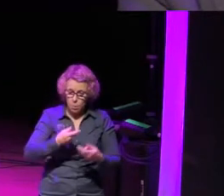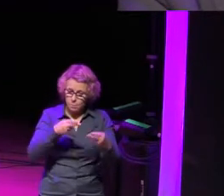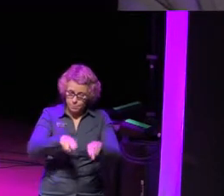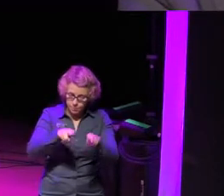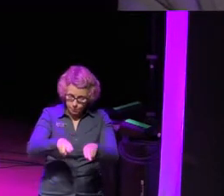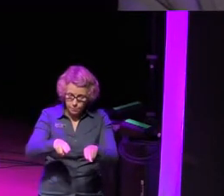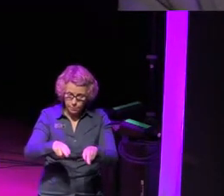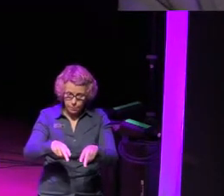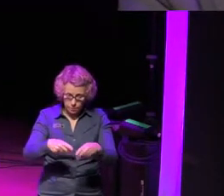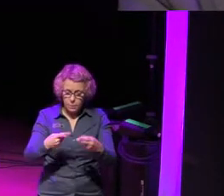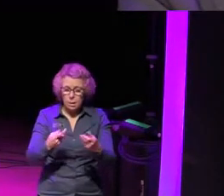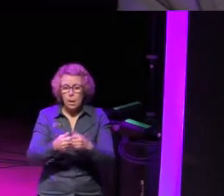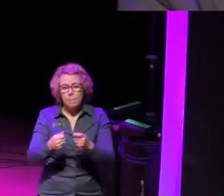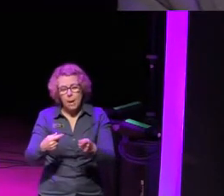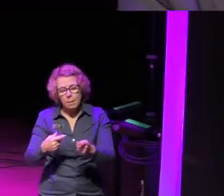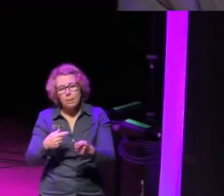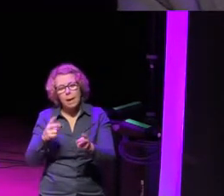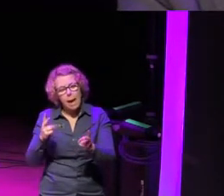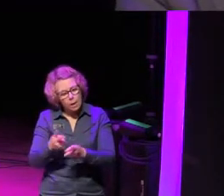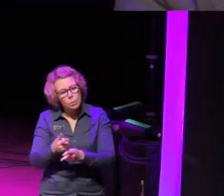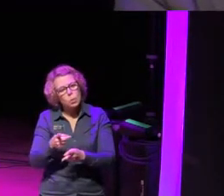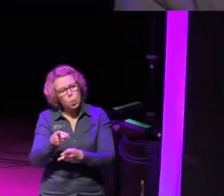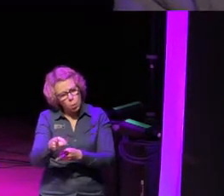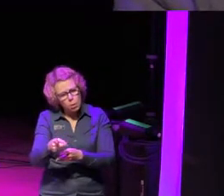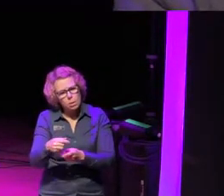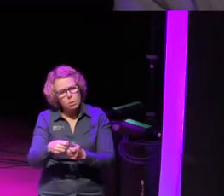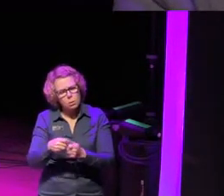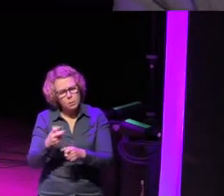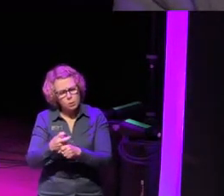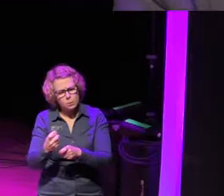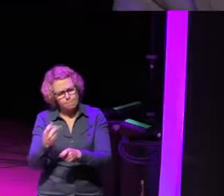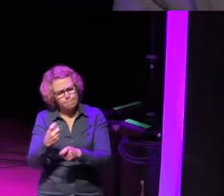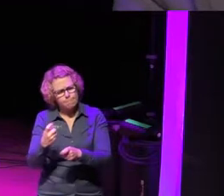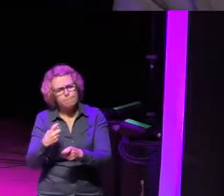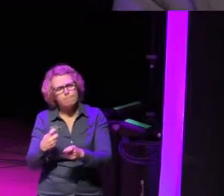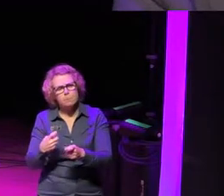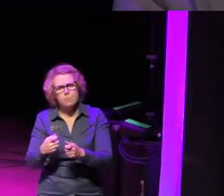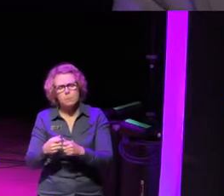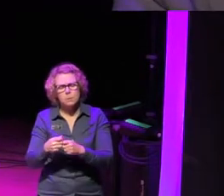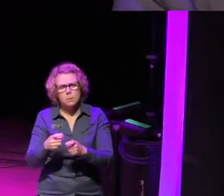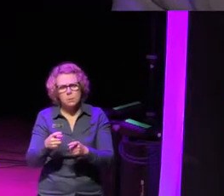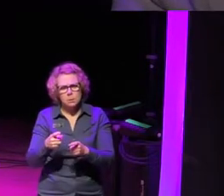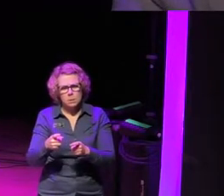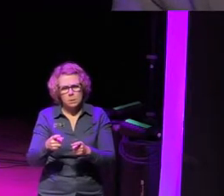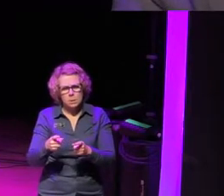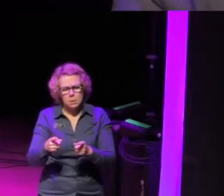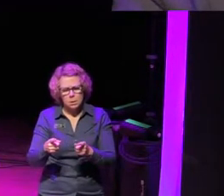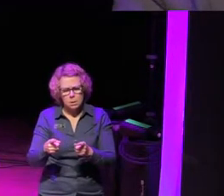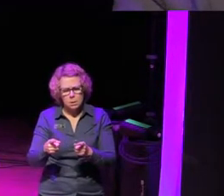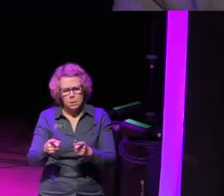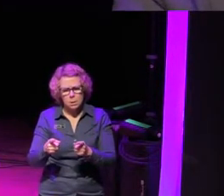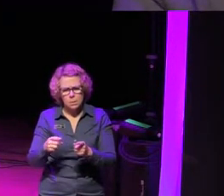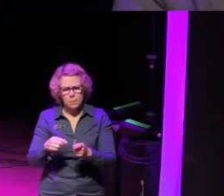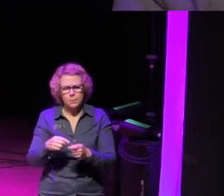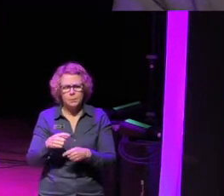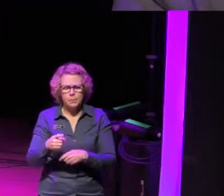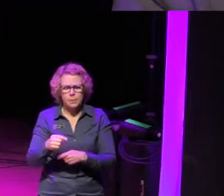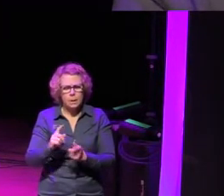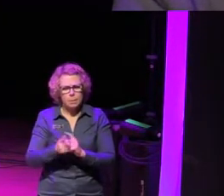deferred taking that position until 2019. The trolls on Twitter that